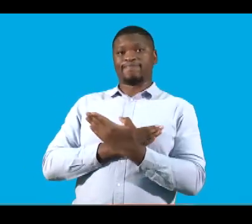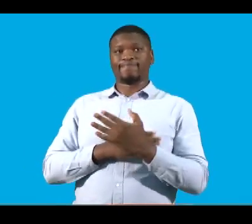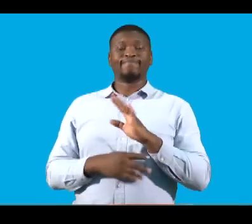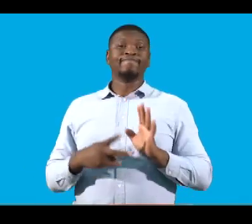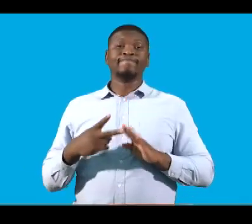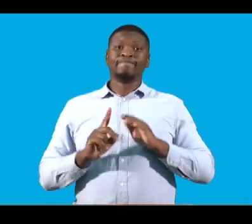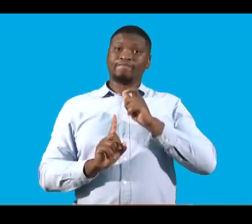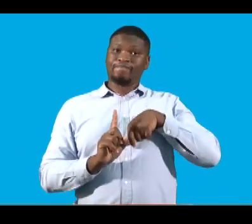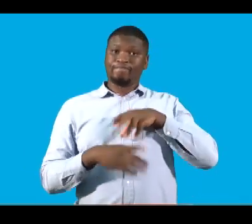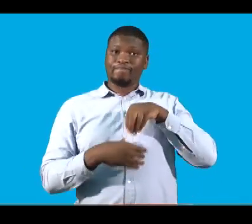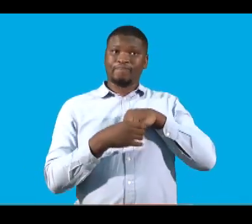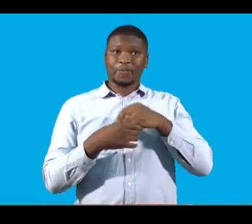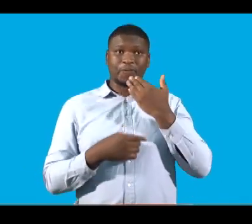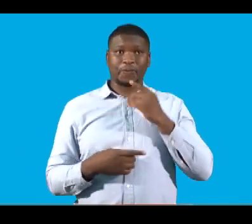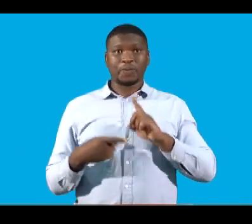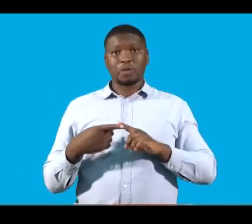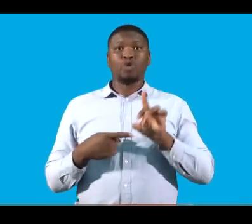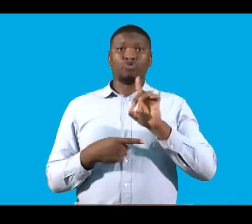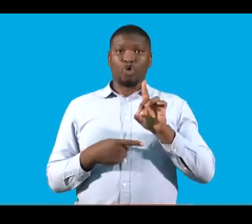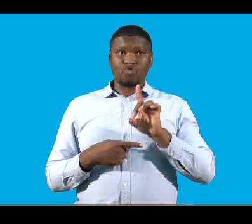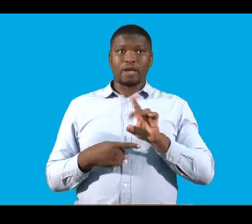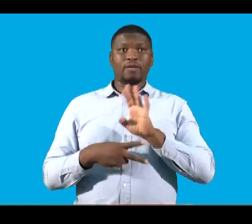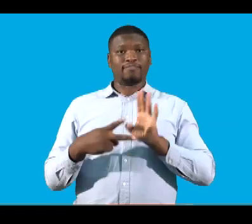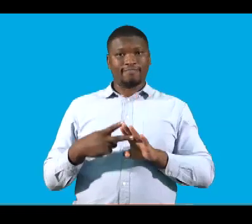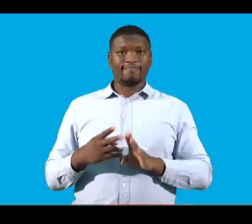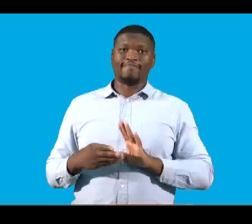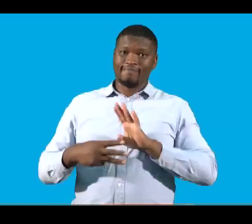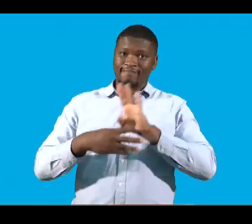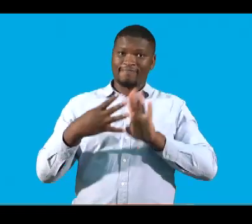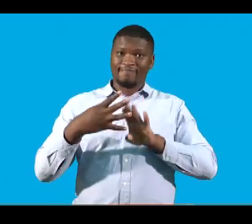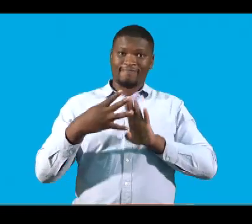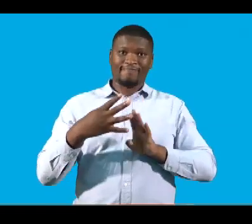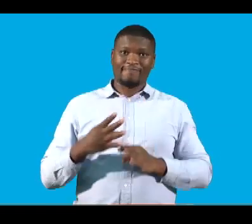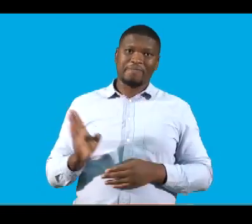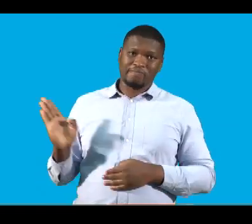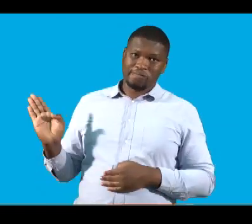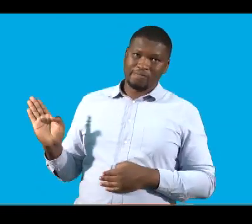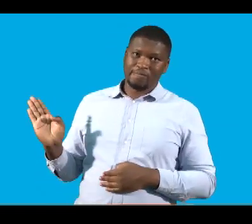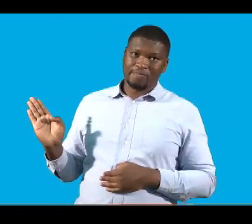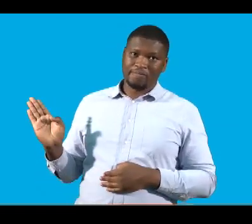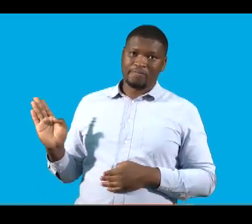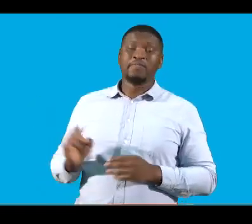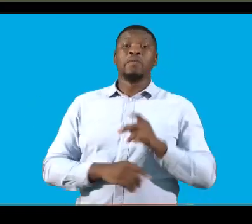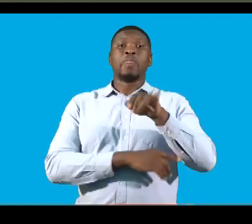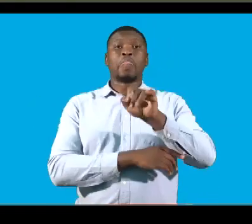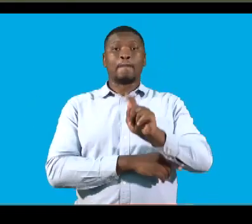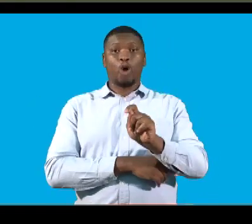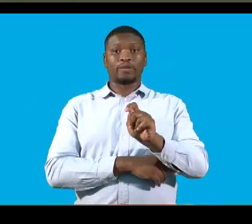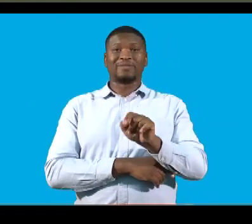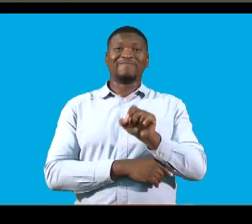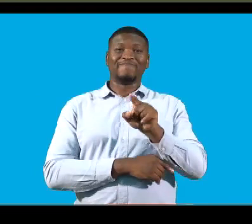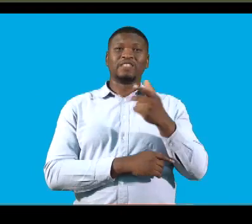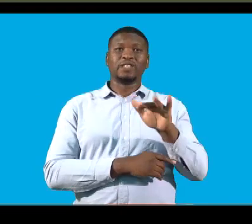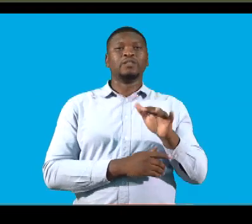countryside estate. The characters, we've got Dorian, Lord Henry, Basil, Sybil, James, and Alan Campbell.